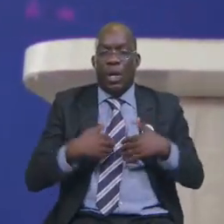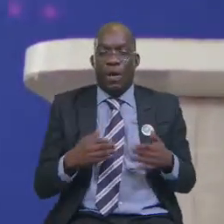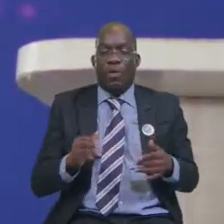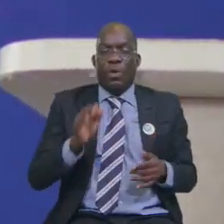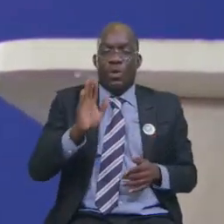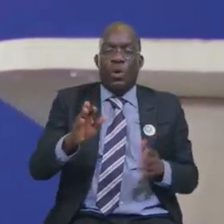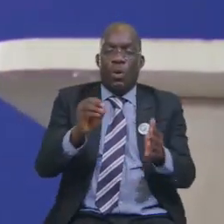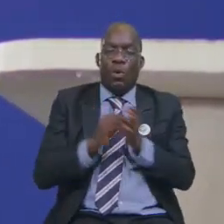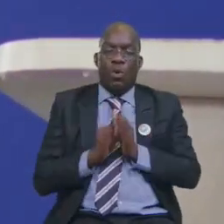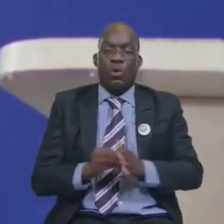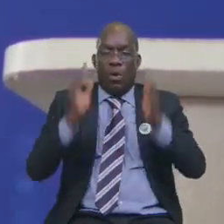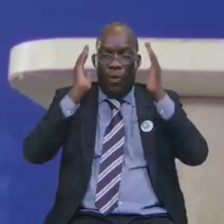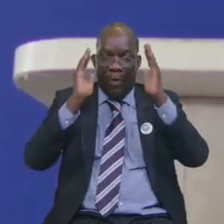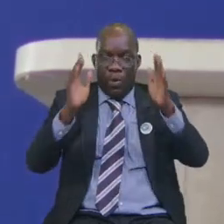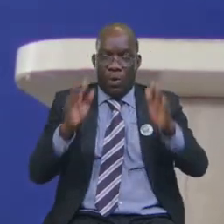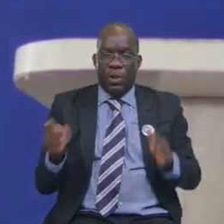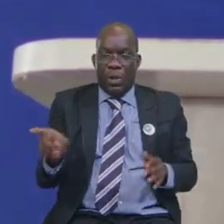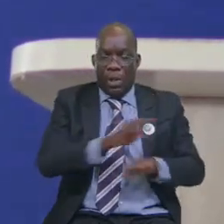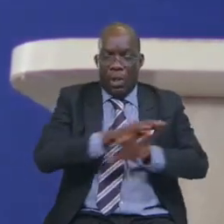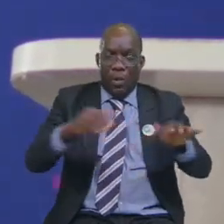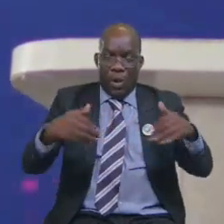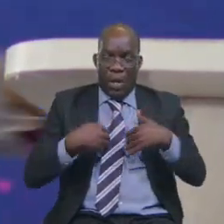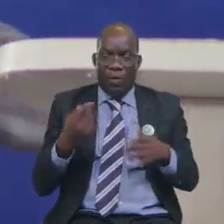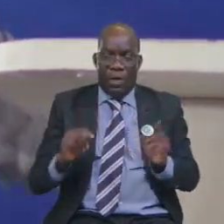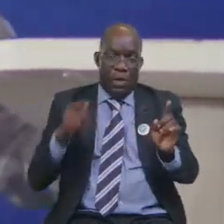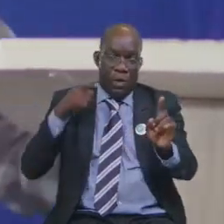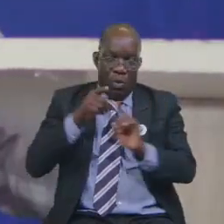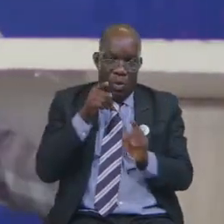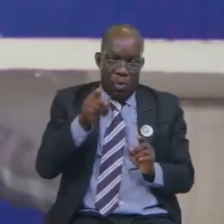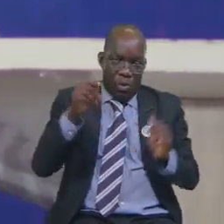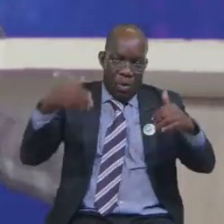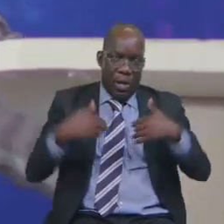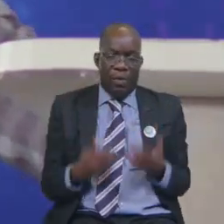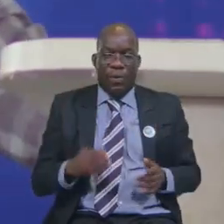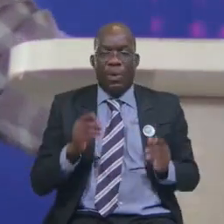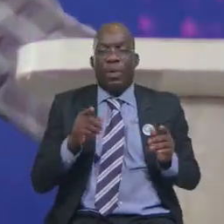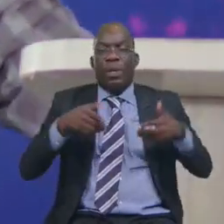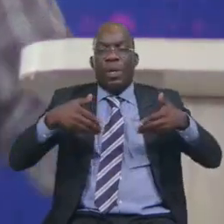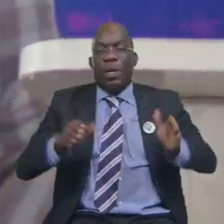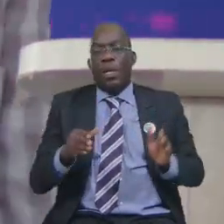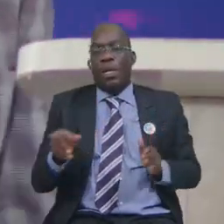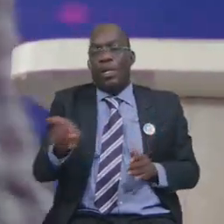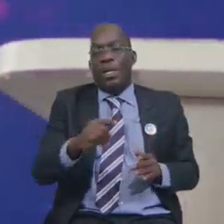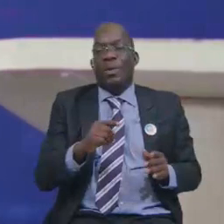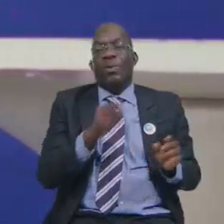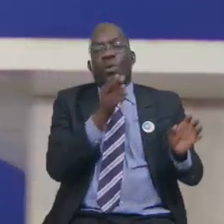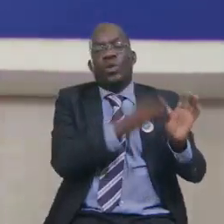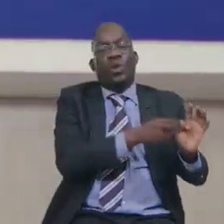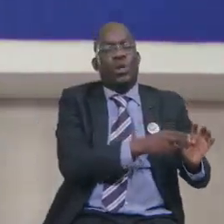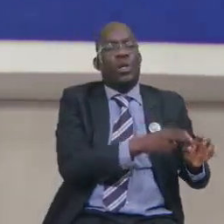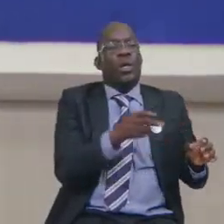commitment. And they don't have the goal that you have. Let them go and join all loafers. I announce